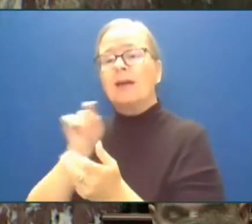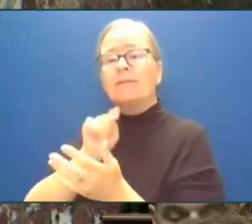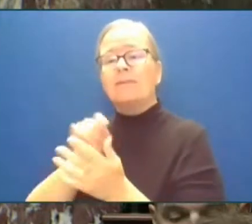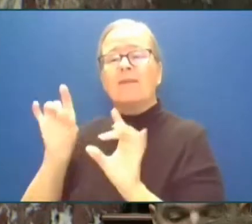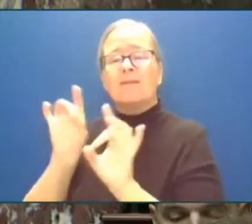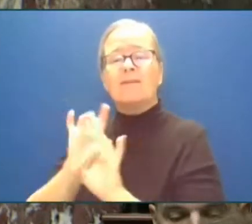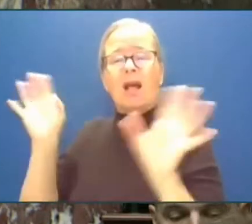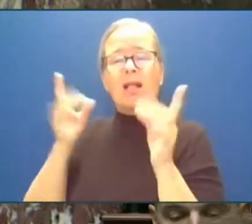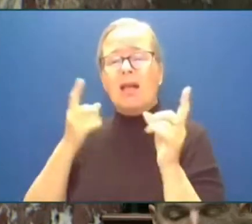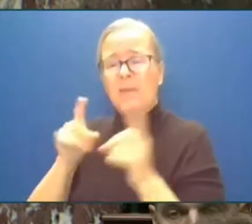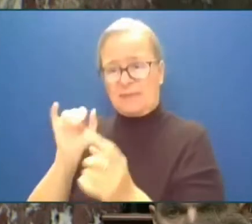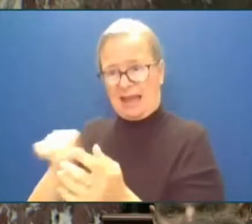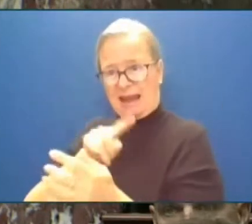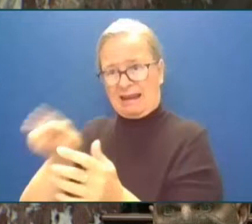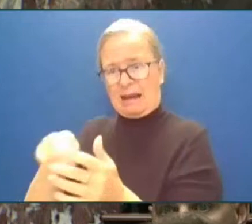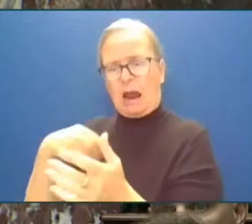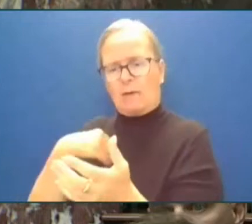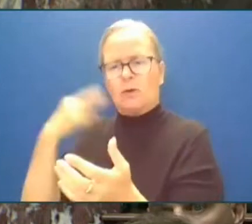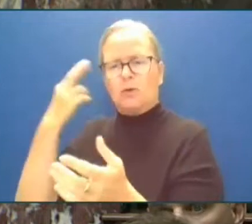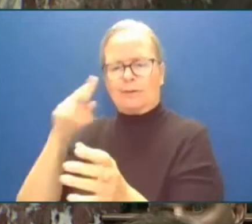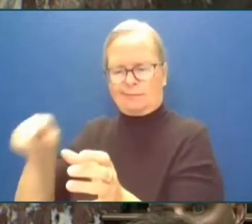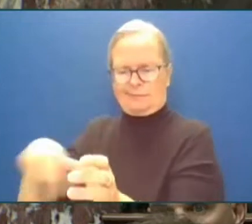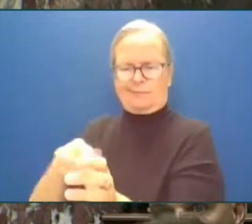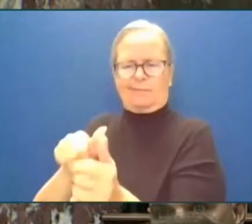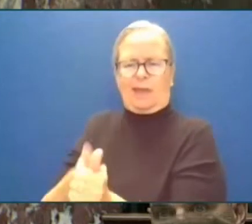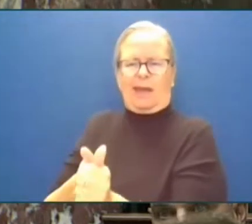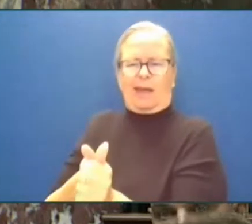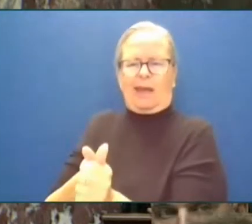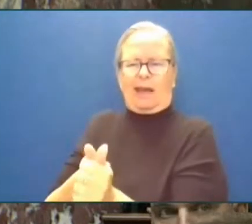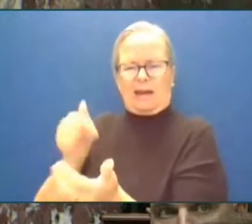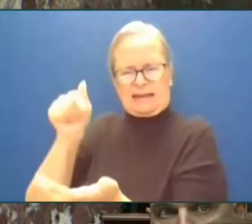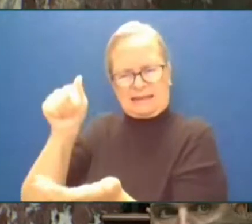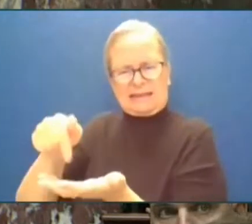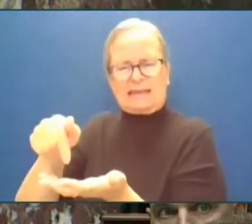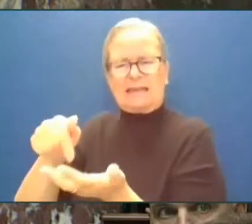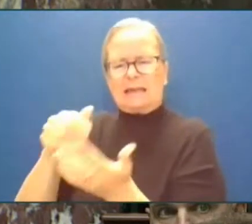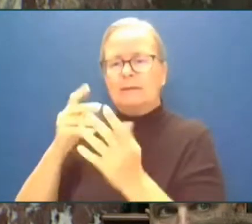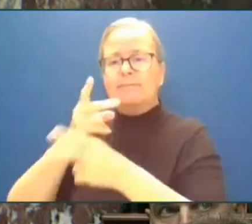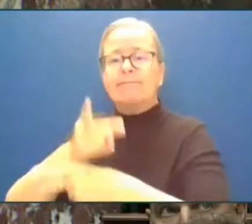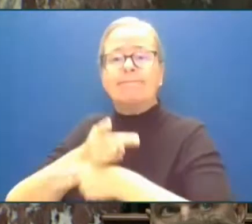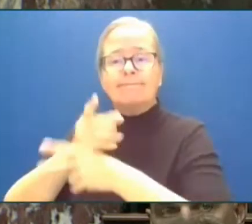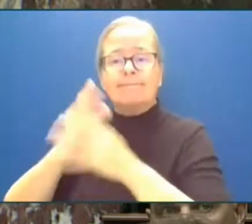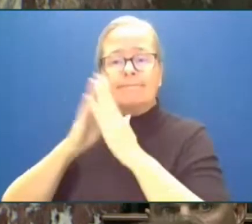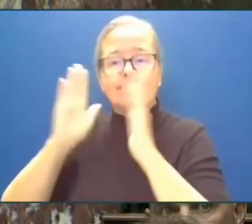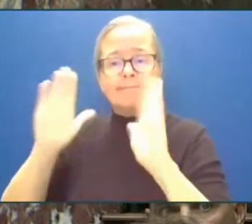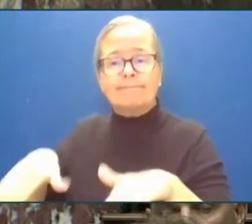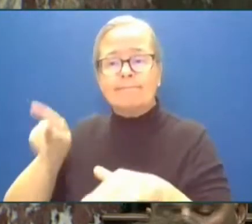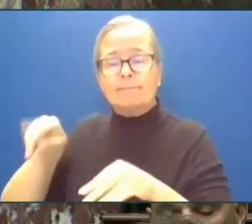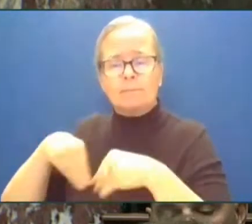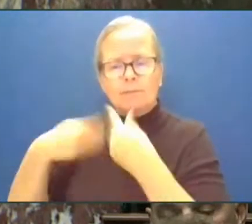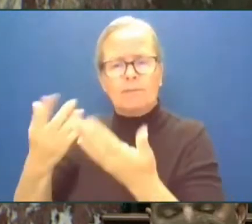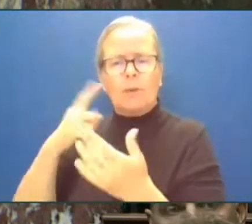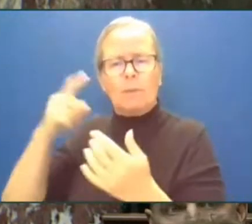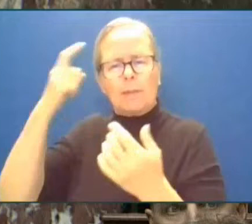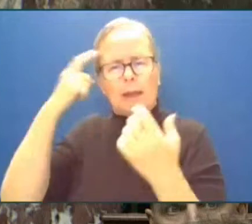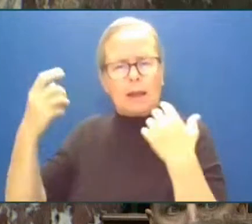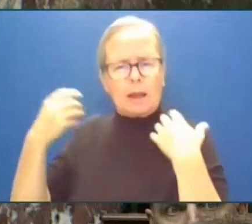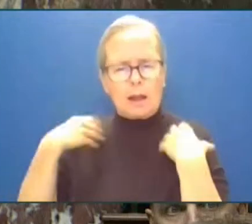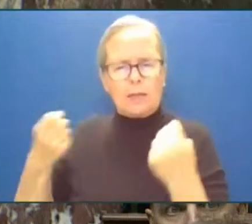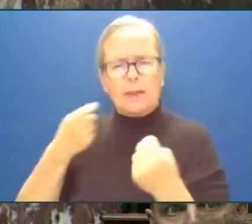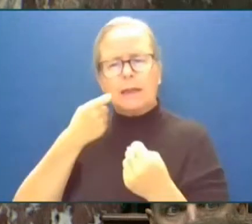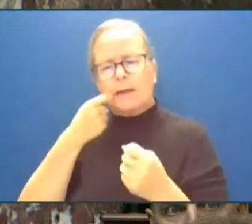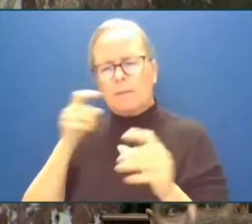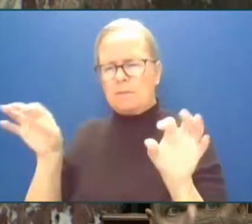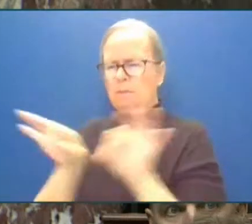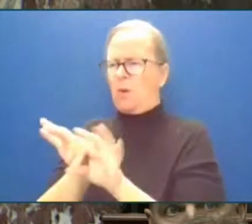referred. Complex care for housing is also required. We need, however, to accept that people need to